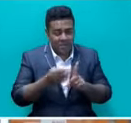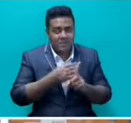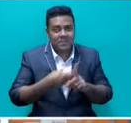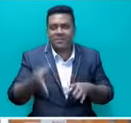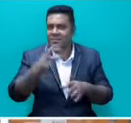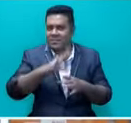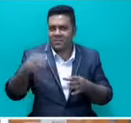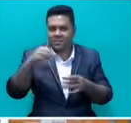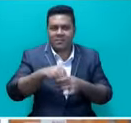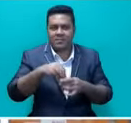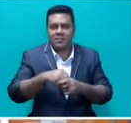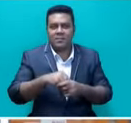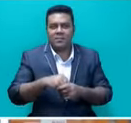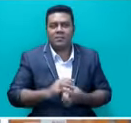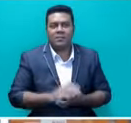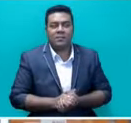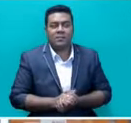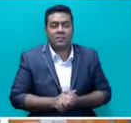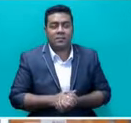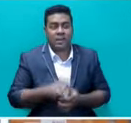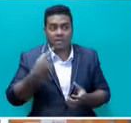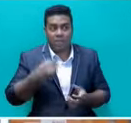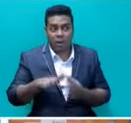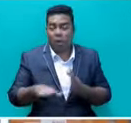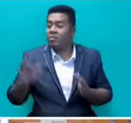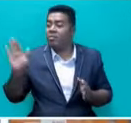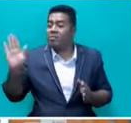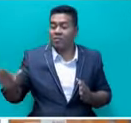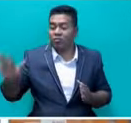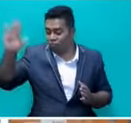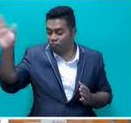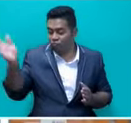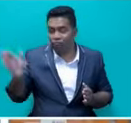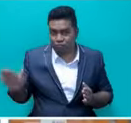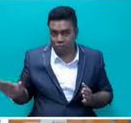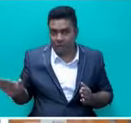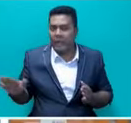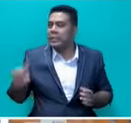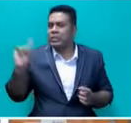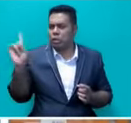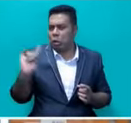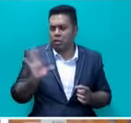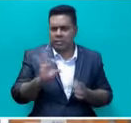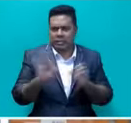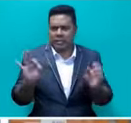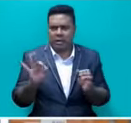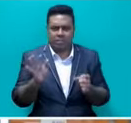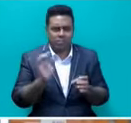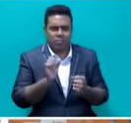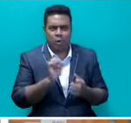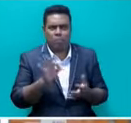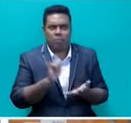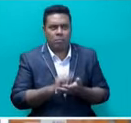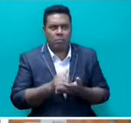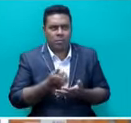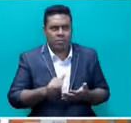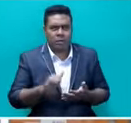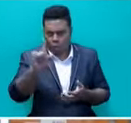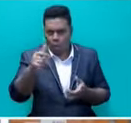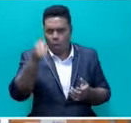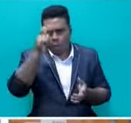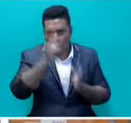here. If I go and touch somebody on the back, it's not gross indecency. You know that as a